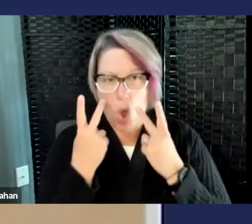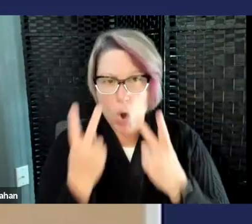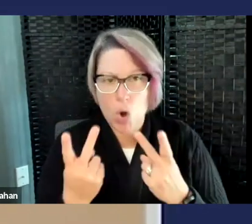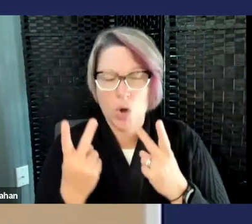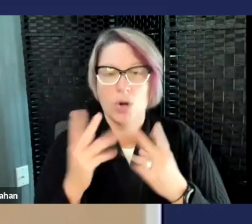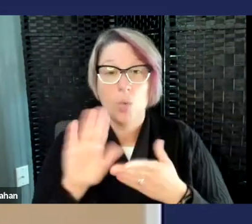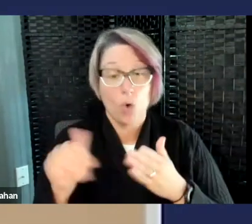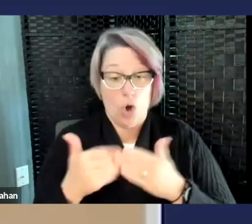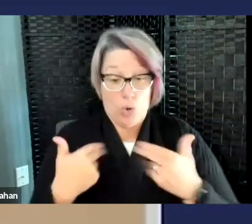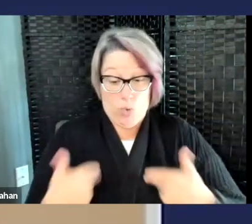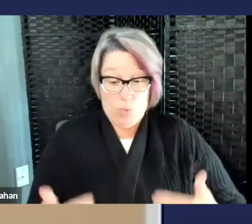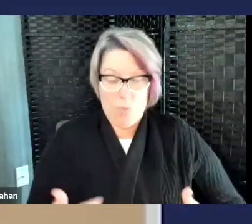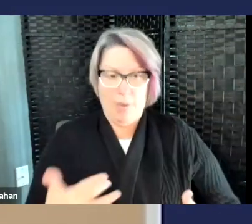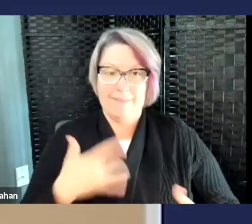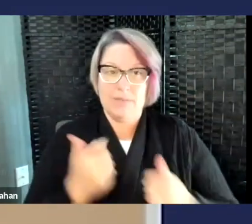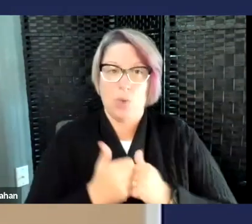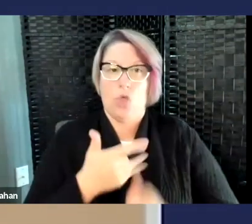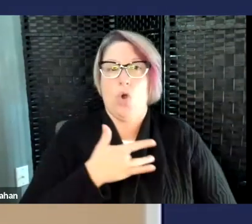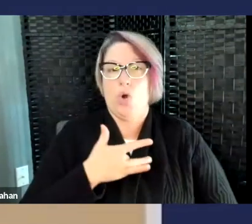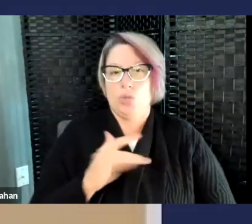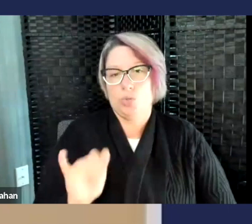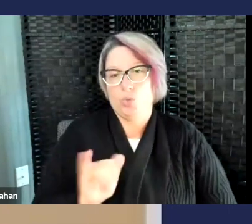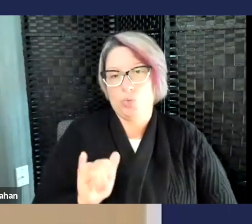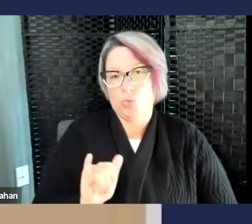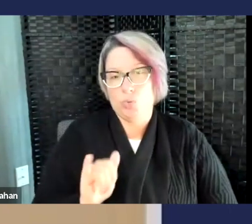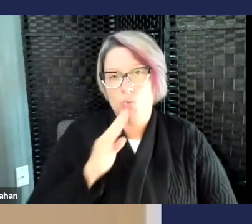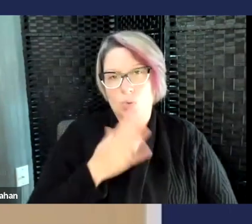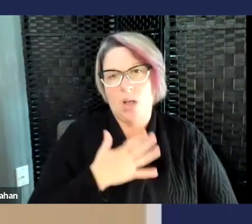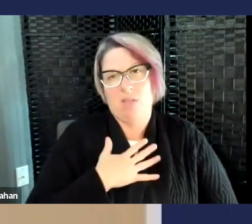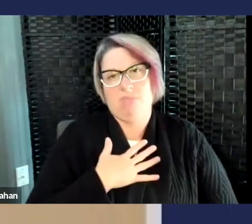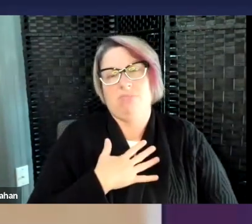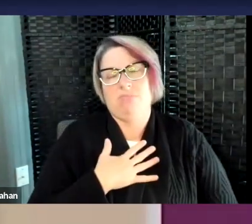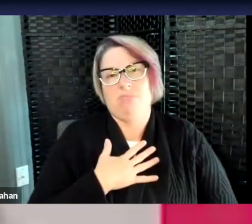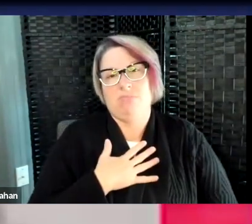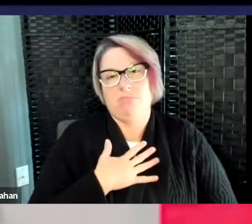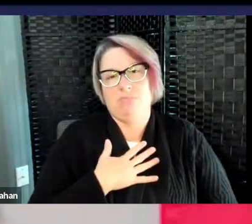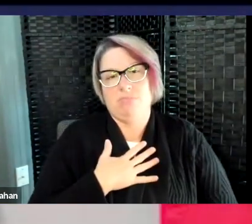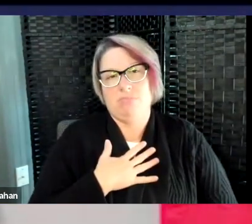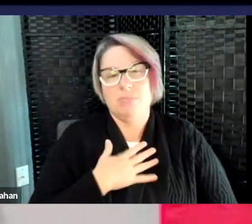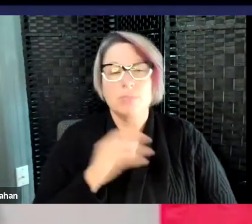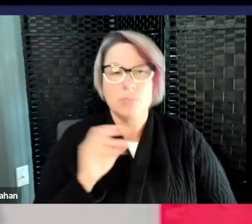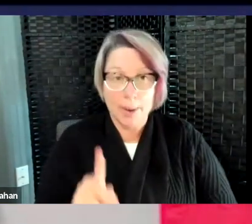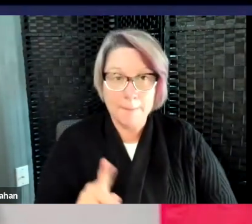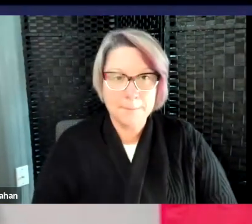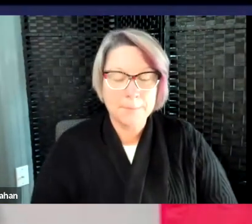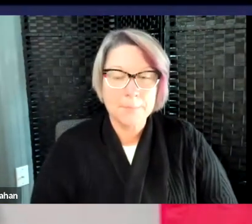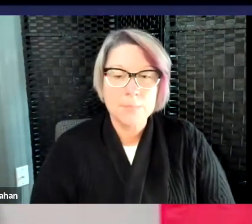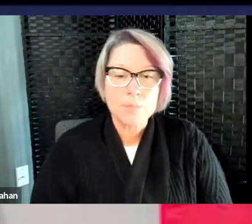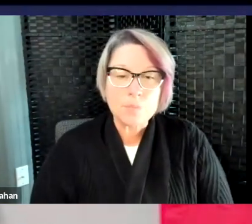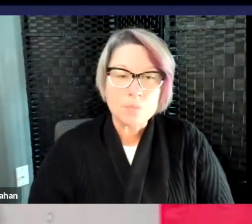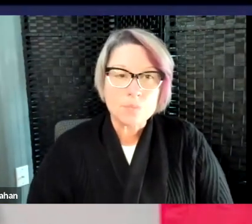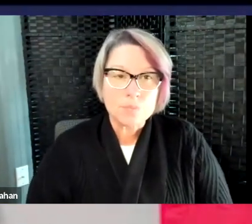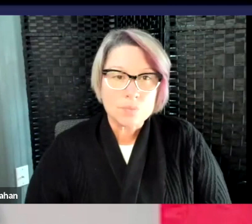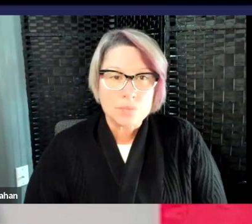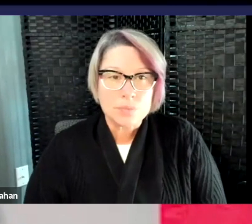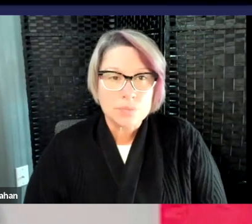human, and we feel with our hearts too, right? So you're gonna kind of feel what they're feeling. All right. So that's what we're gonna do here. All right. So here we go.